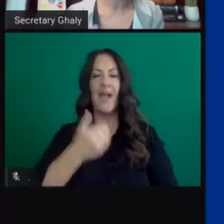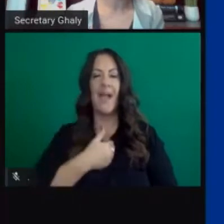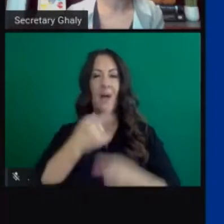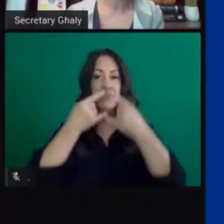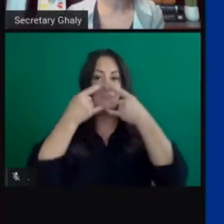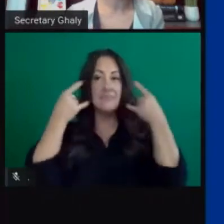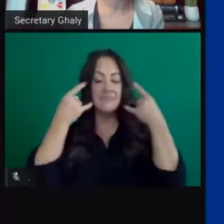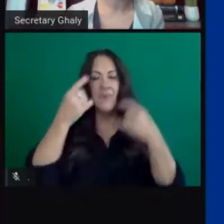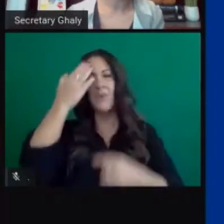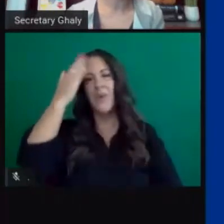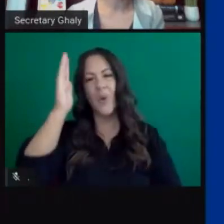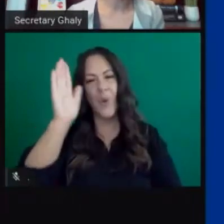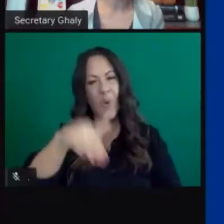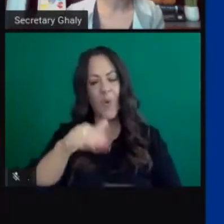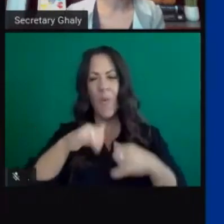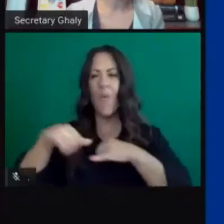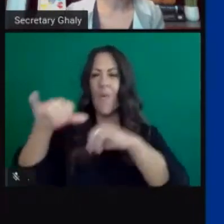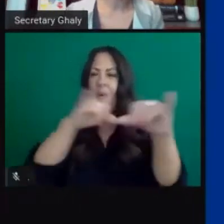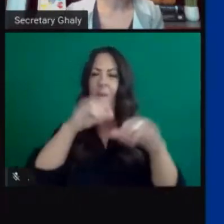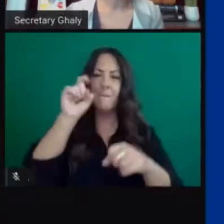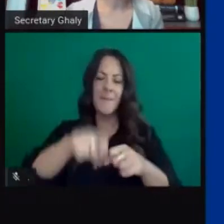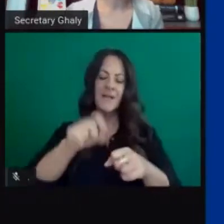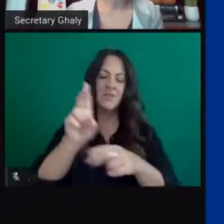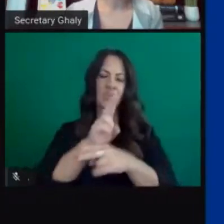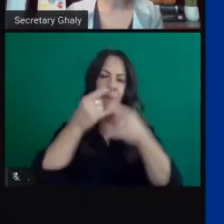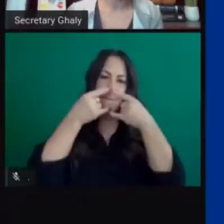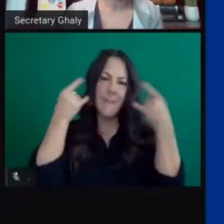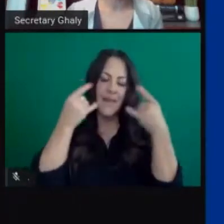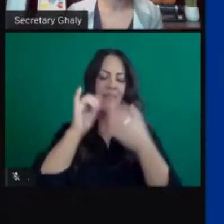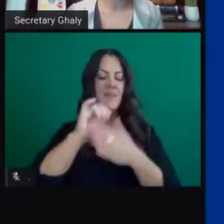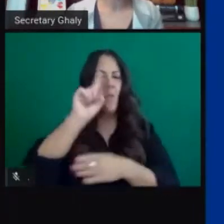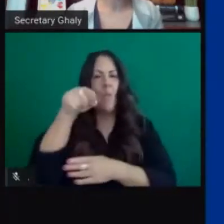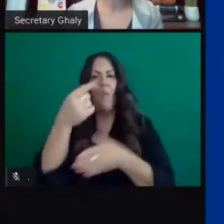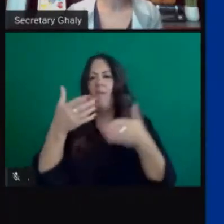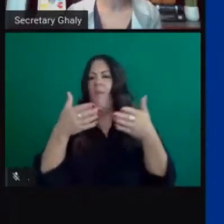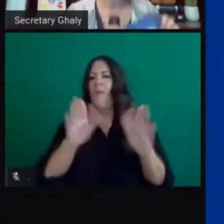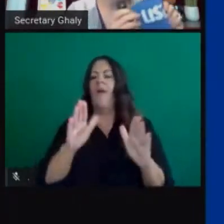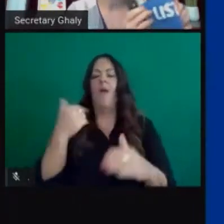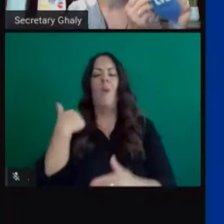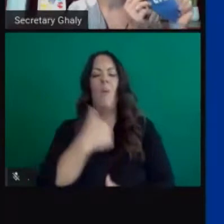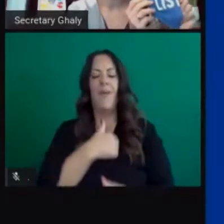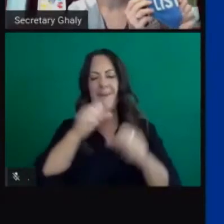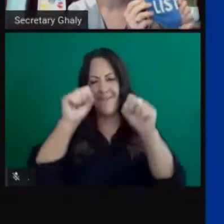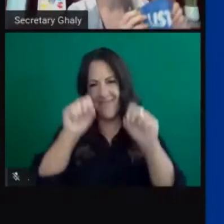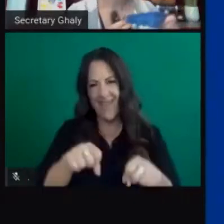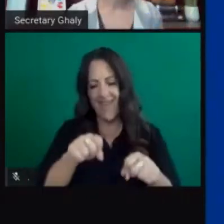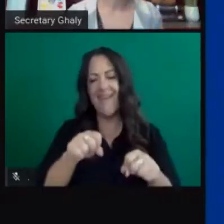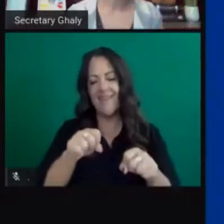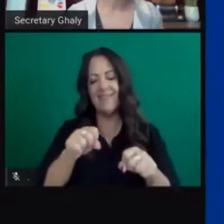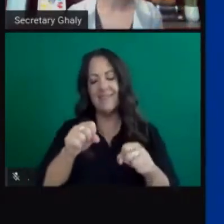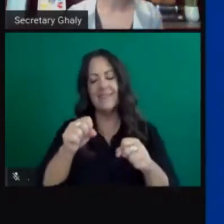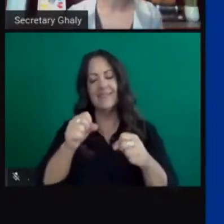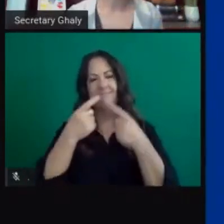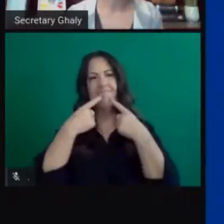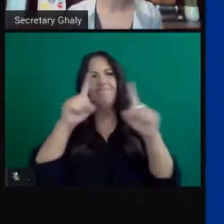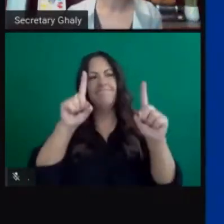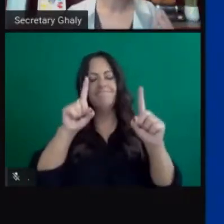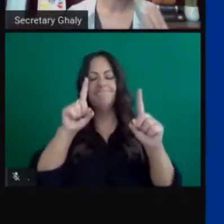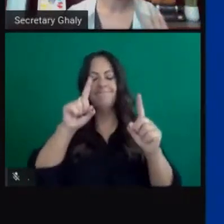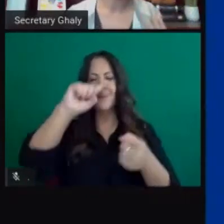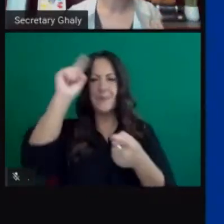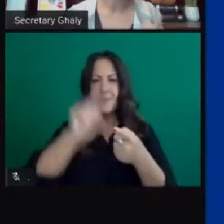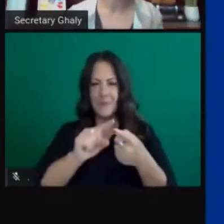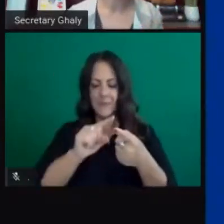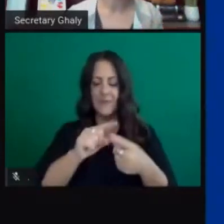economy, we need to all continue to wear our masks. So this is a really great illustration of how to wear your mask appropriately. You need to cover